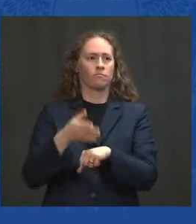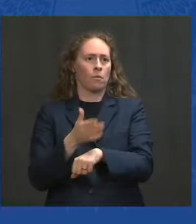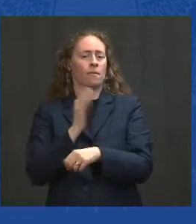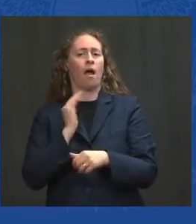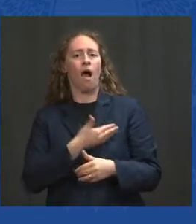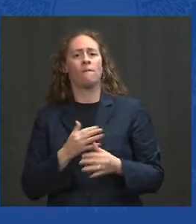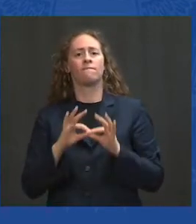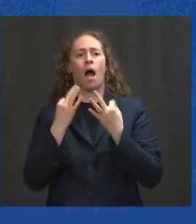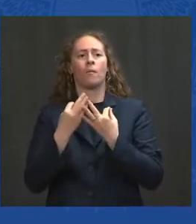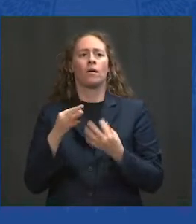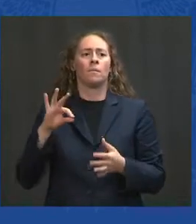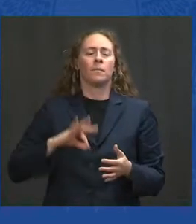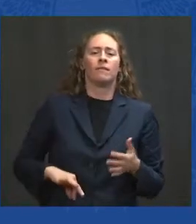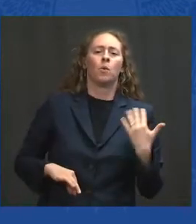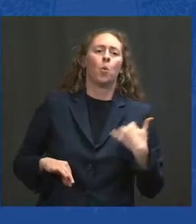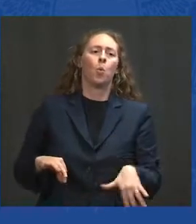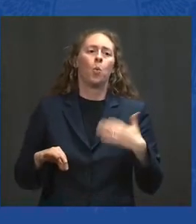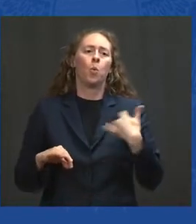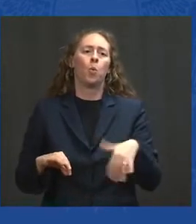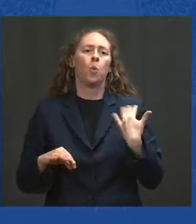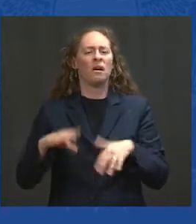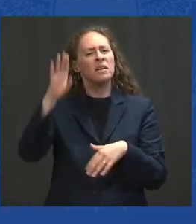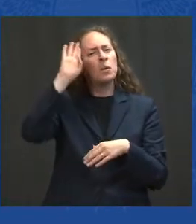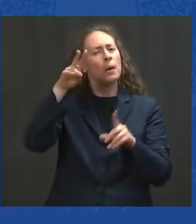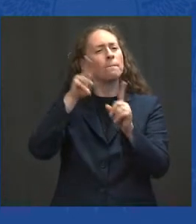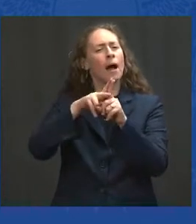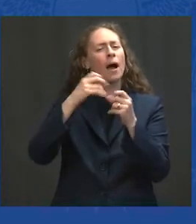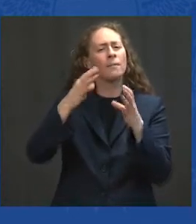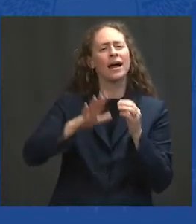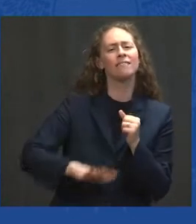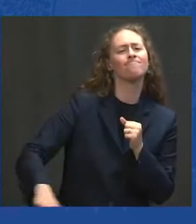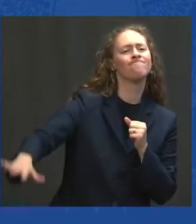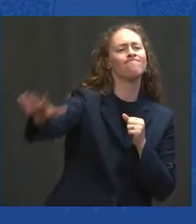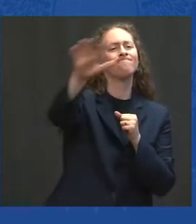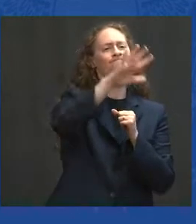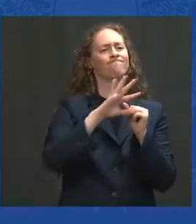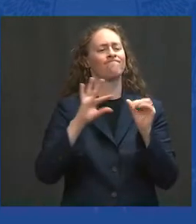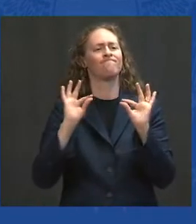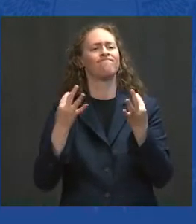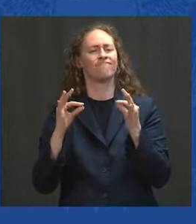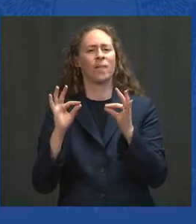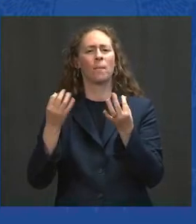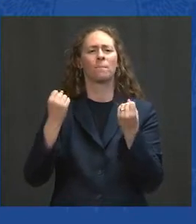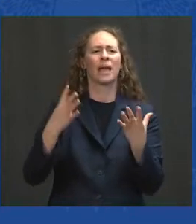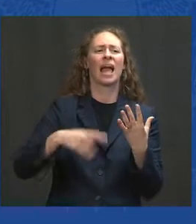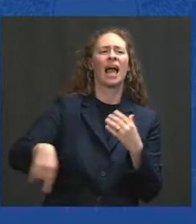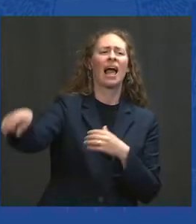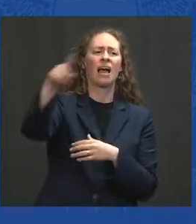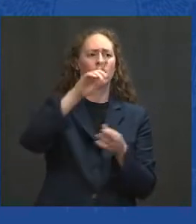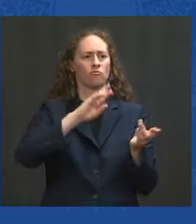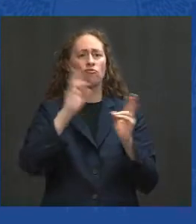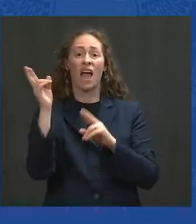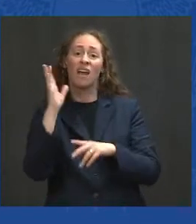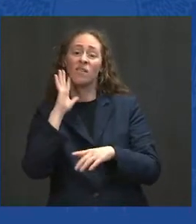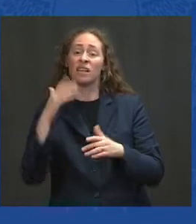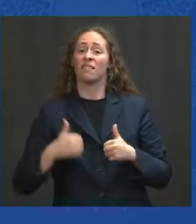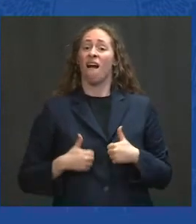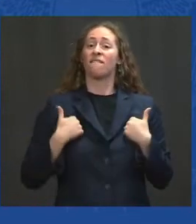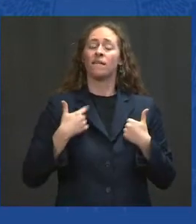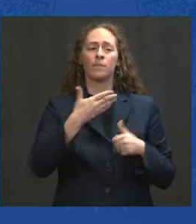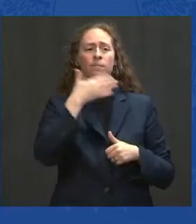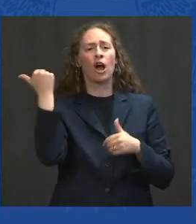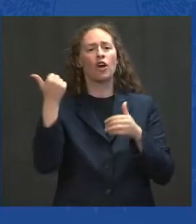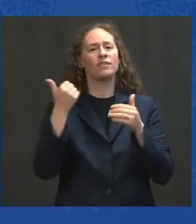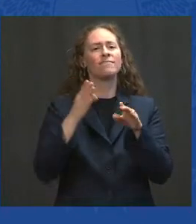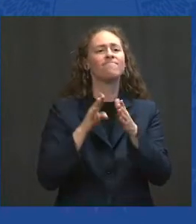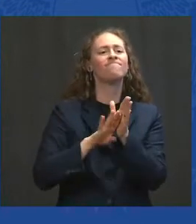Millions of children and their families, starting today, their lives are about to change for the better, and our country will be better